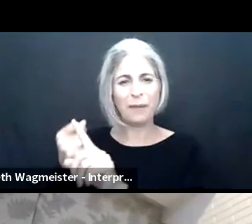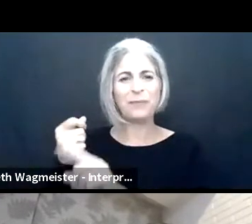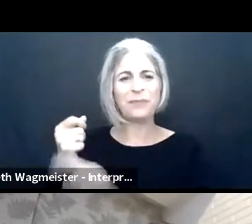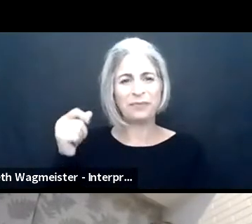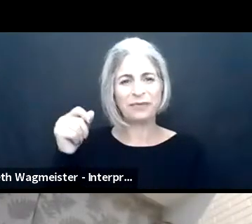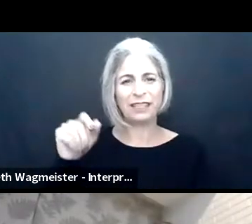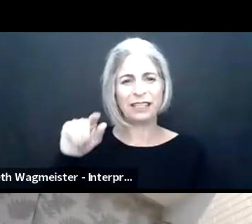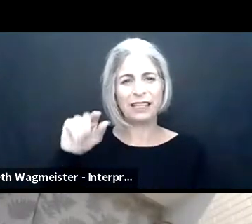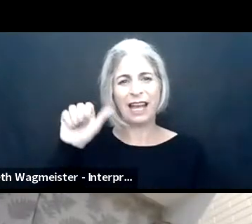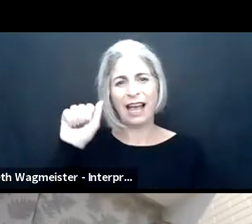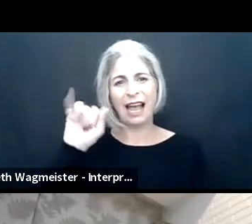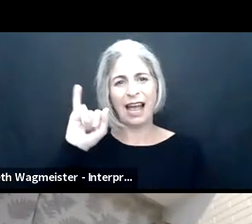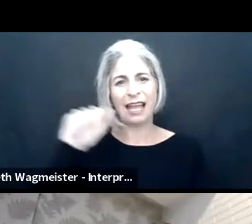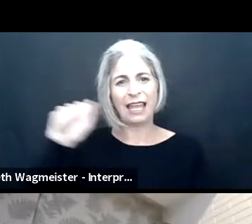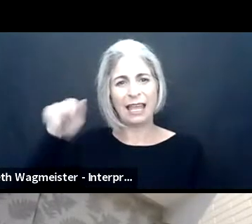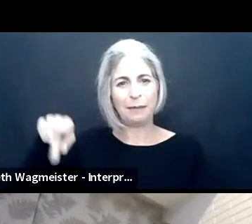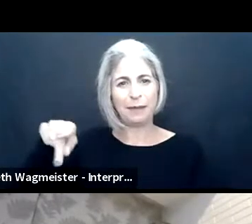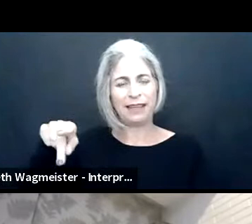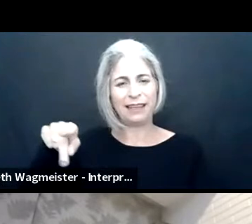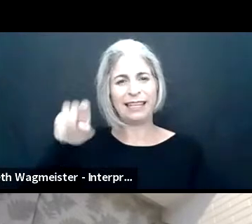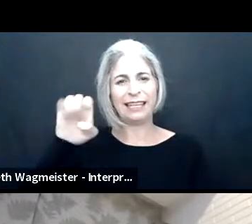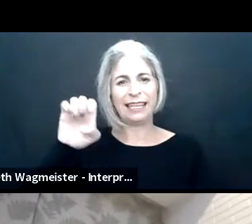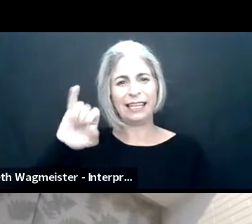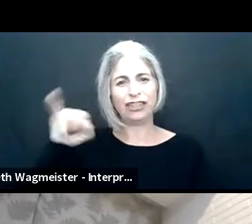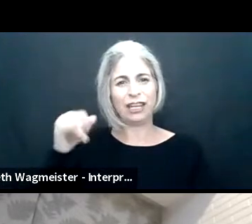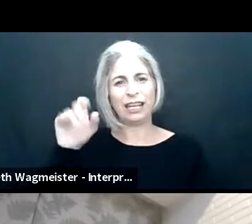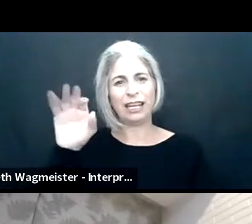G3ICT, IAAP, and EJ Krause.